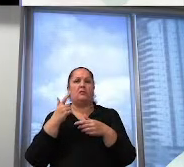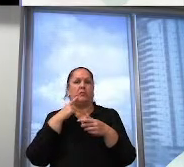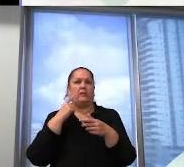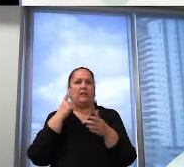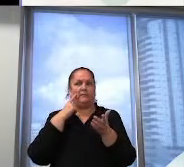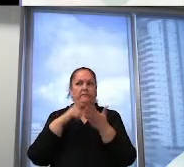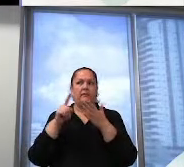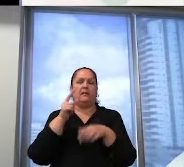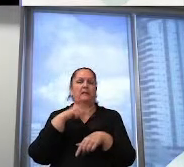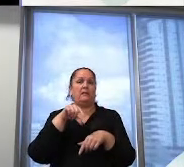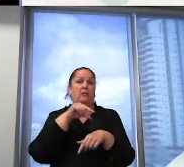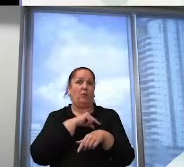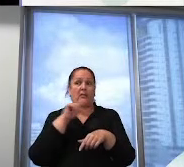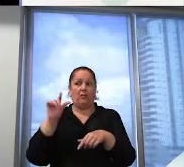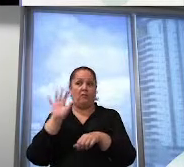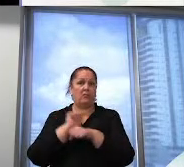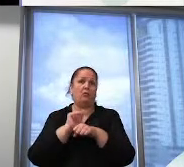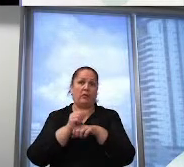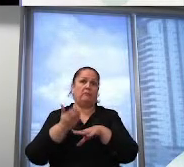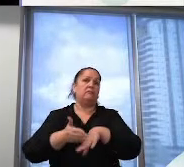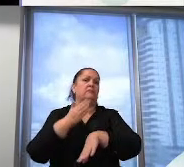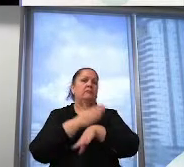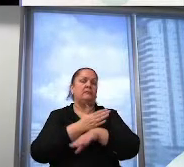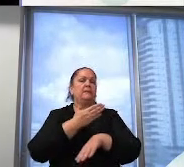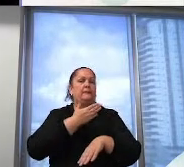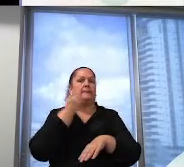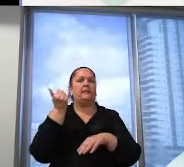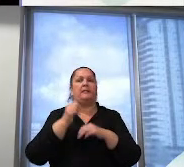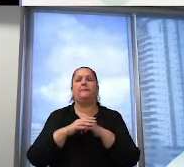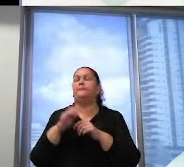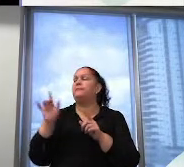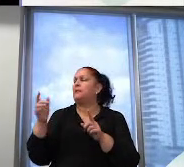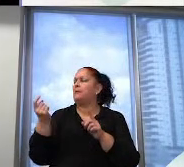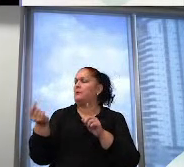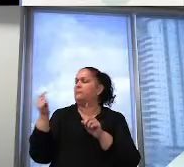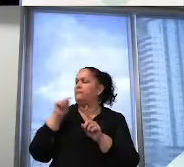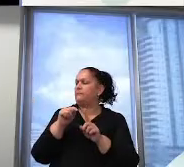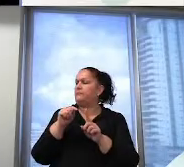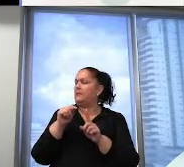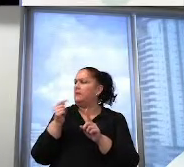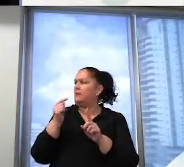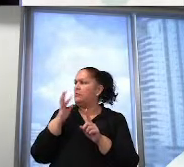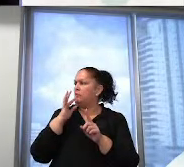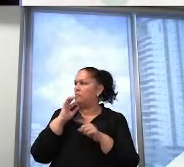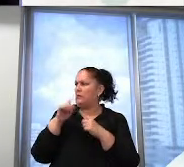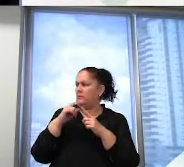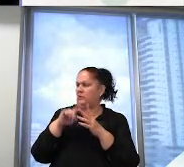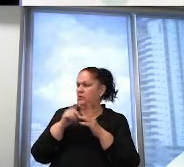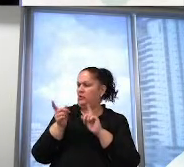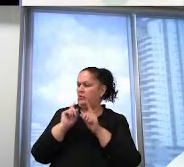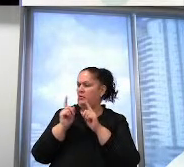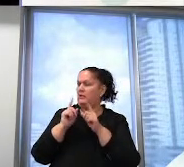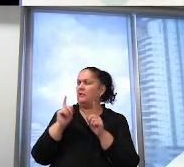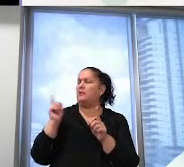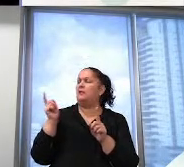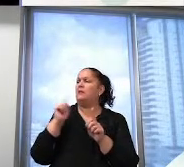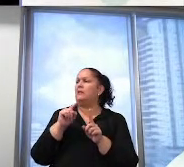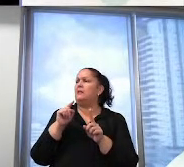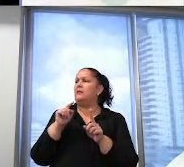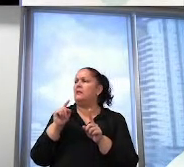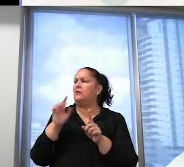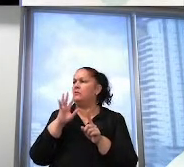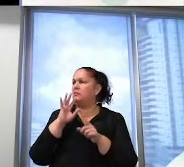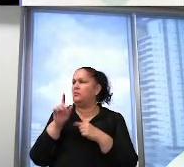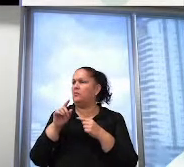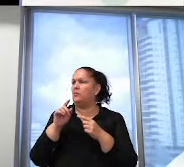the quality of that work up significantly. I want to go back to something we spoke about near the very beginning of our conversation today when